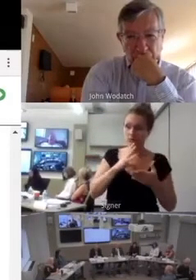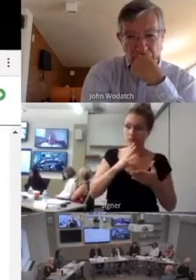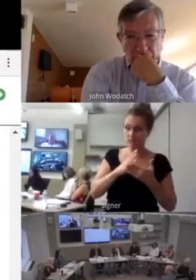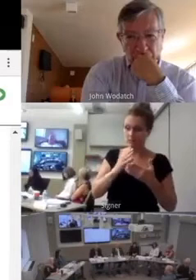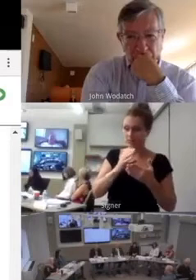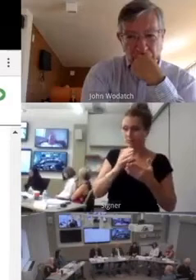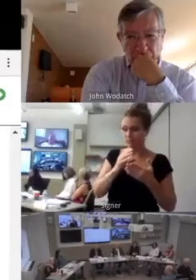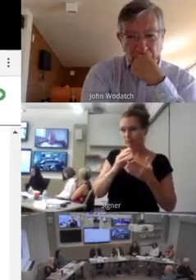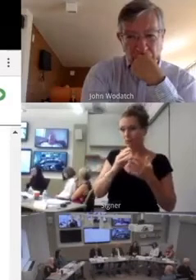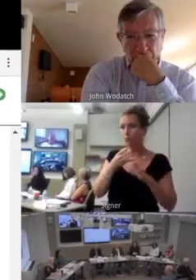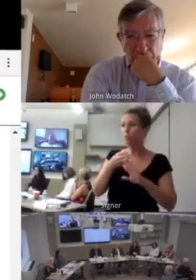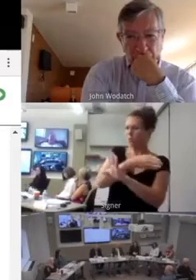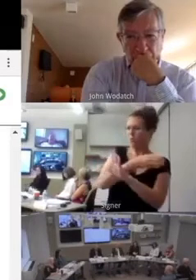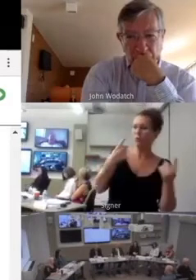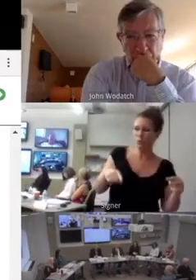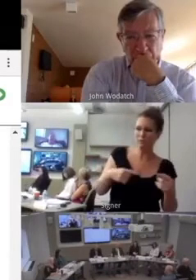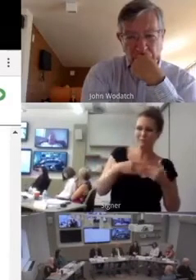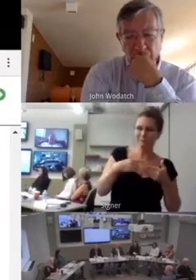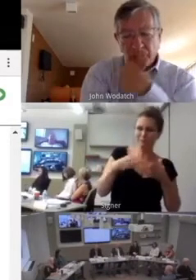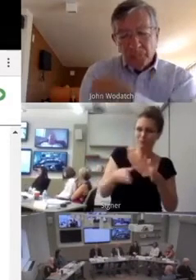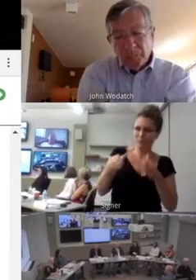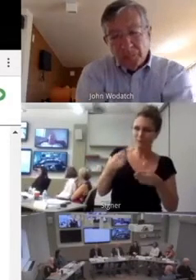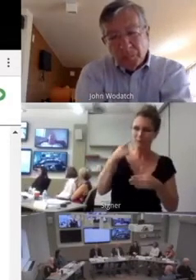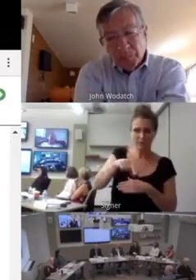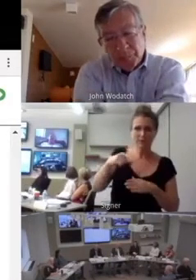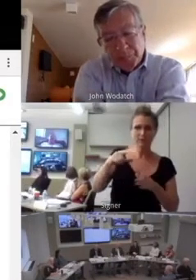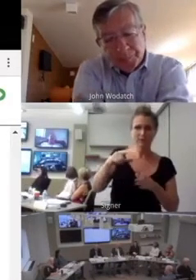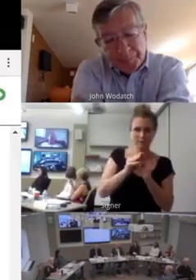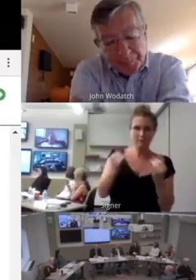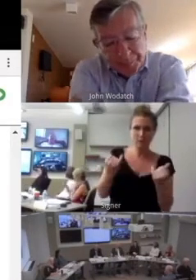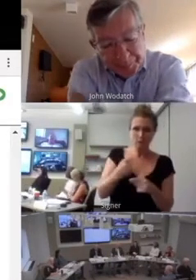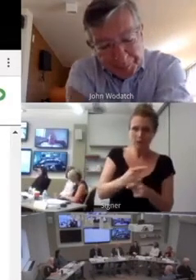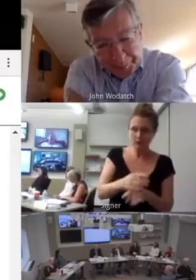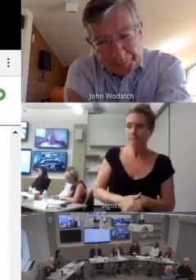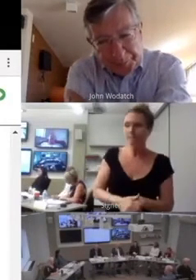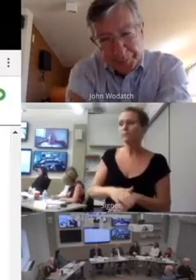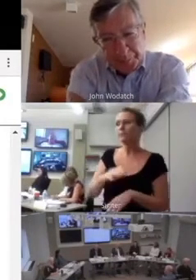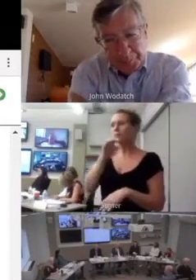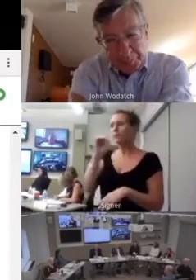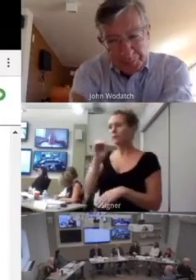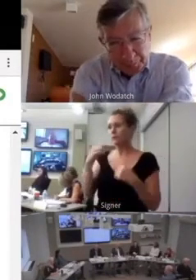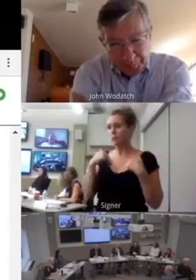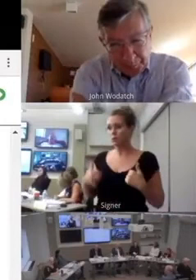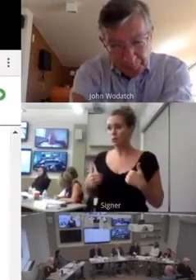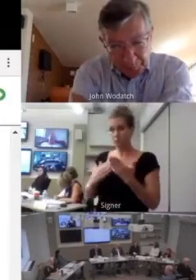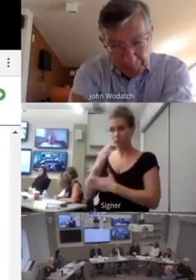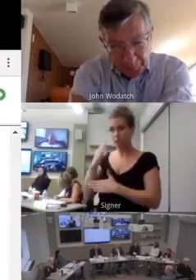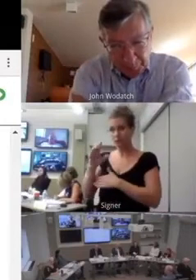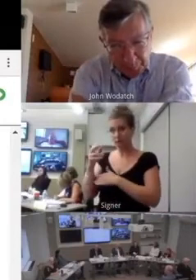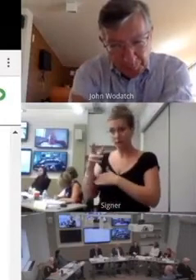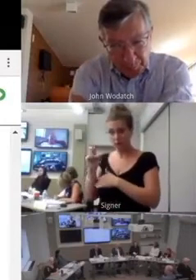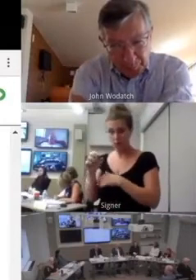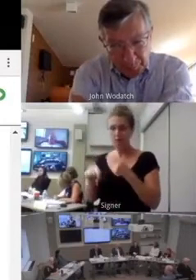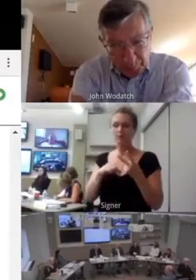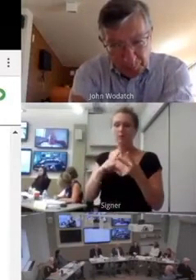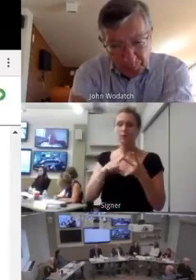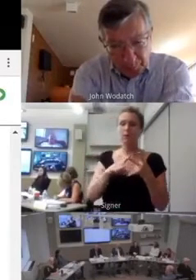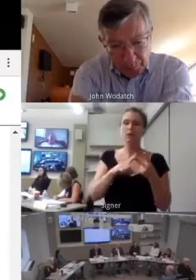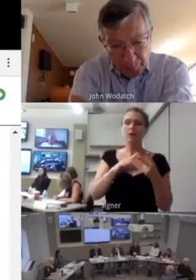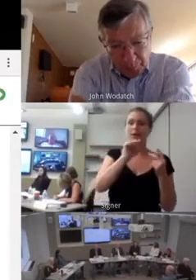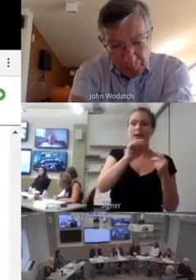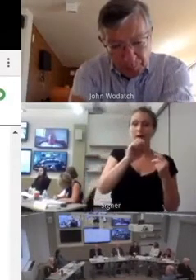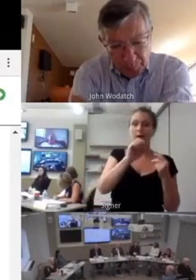The Ontario Human Rights Code and the Ontario Accessibility for Ontarians with Disabilities Act talks